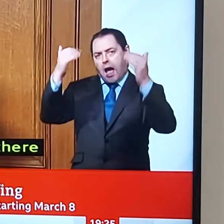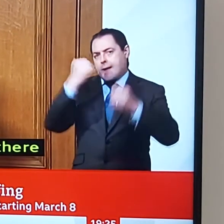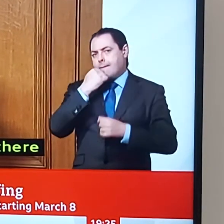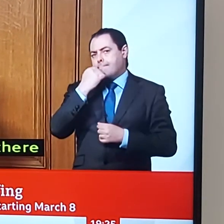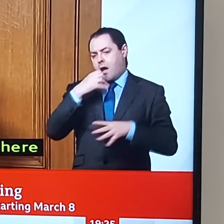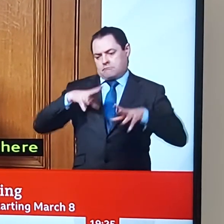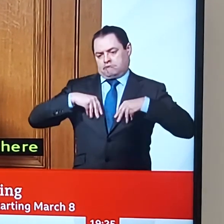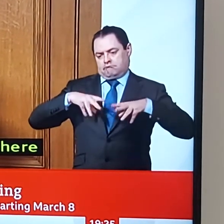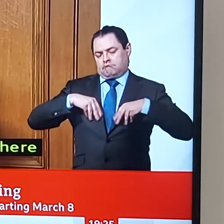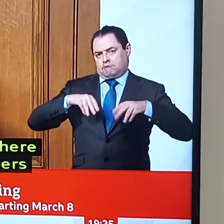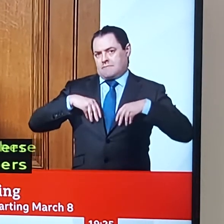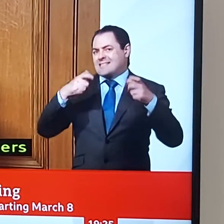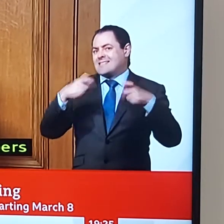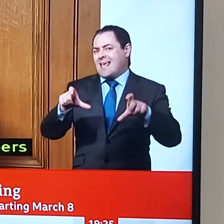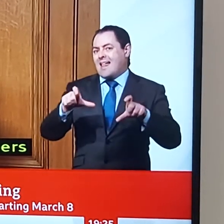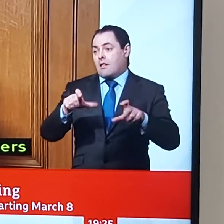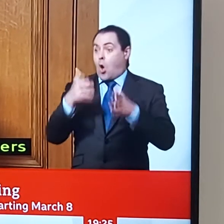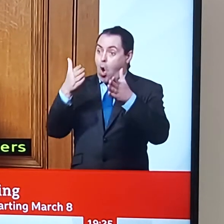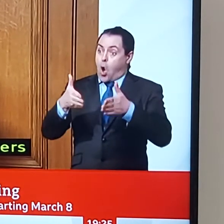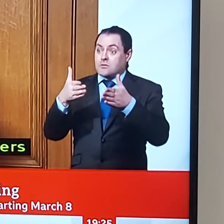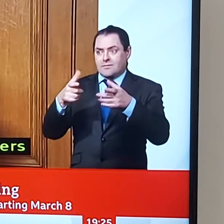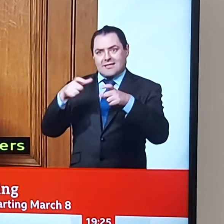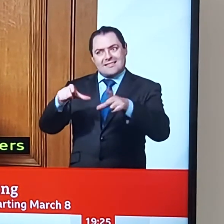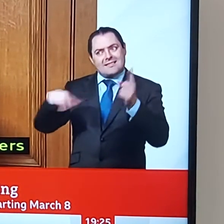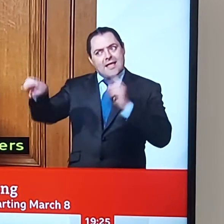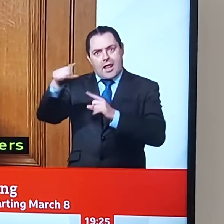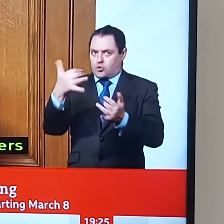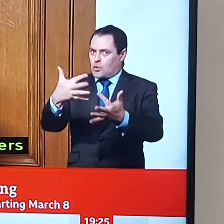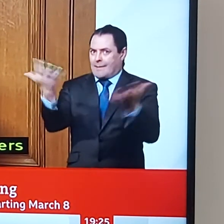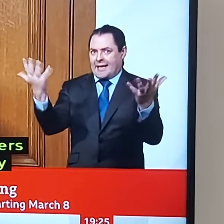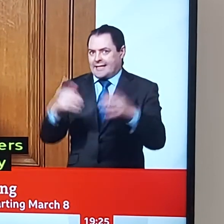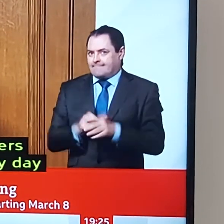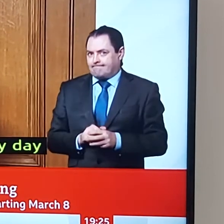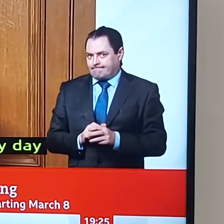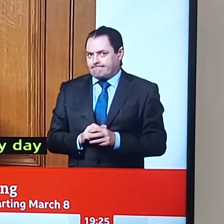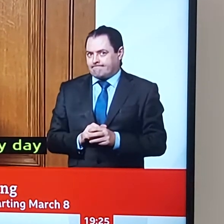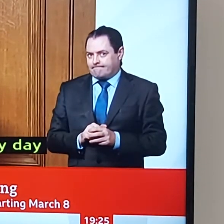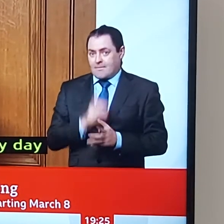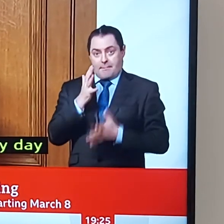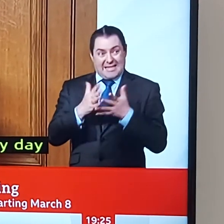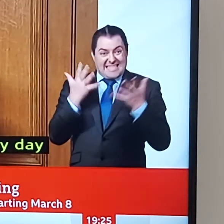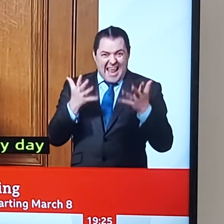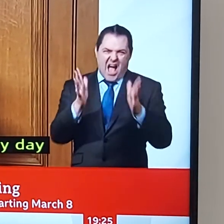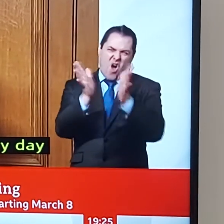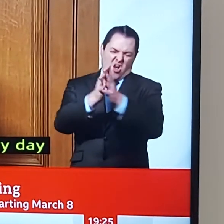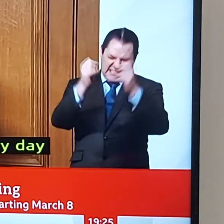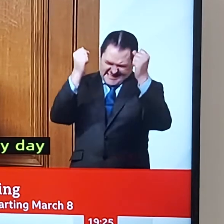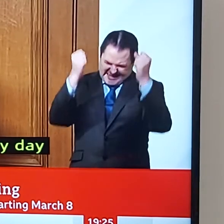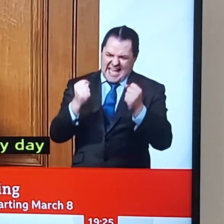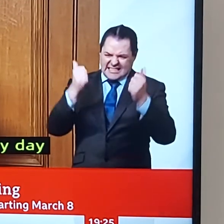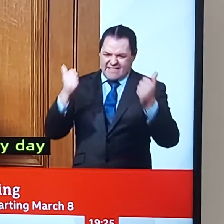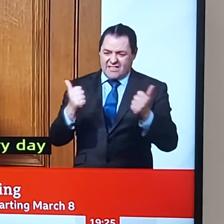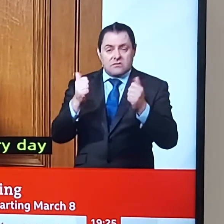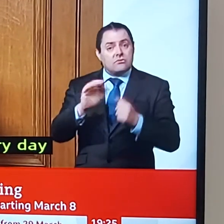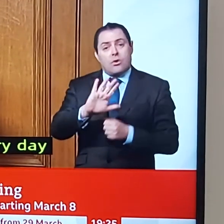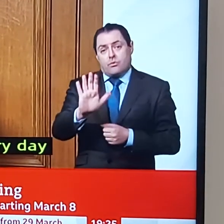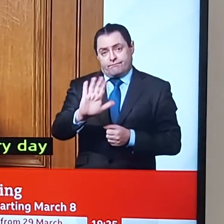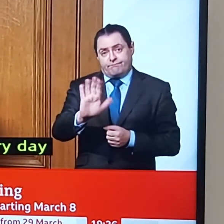a lot of people in hospital with this disease. This is not the end, but this is the point where we can have a steady,